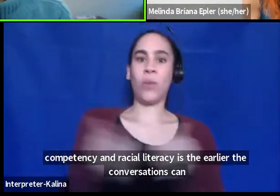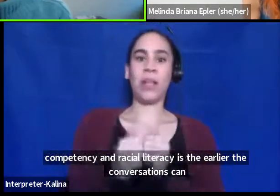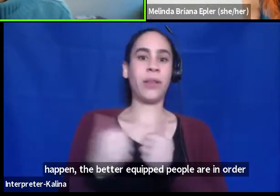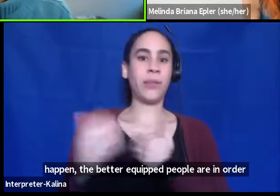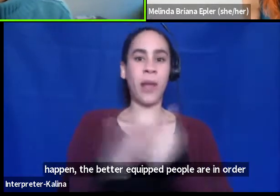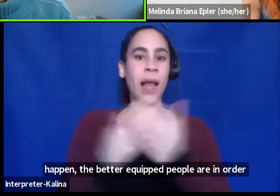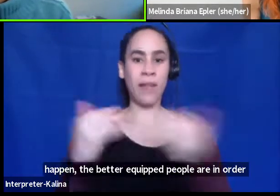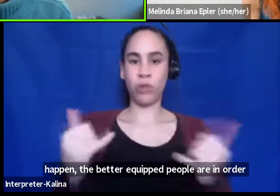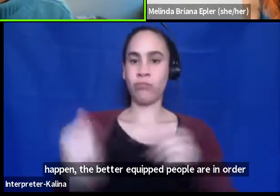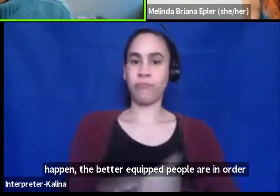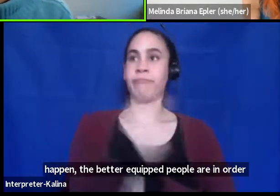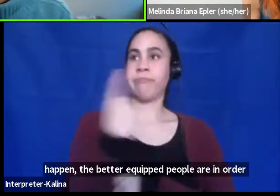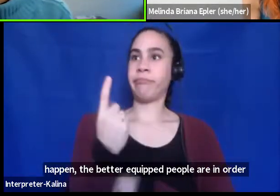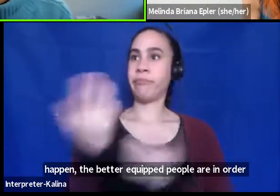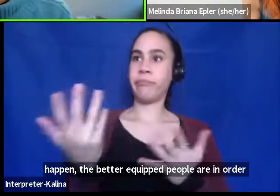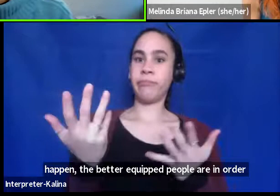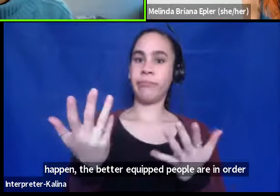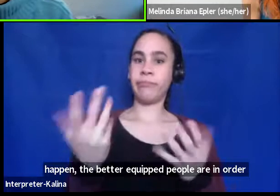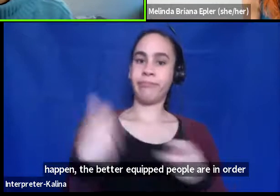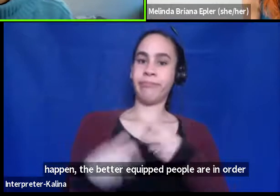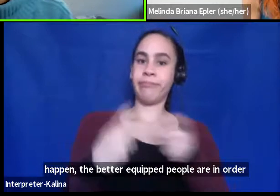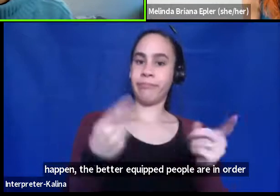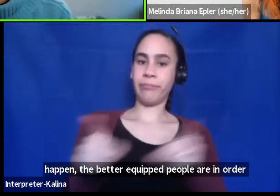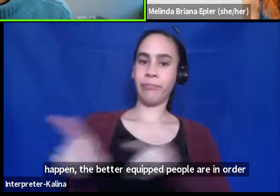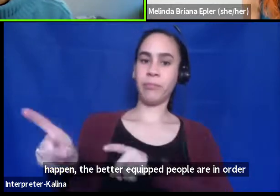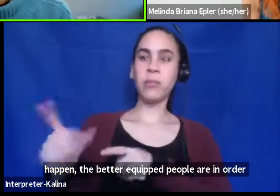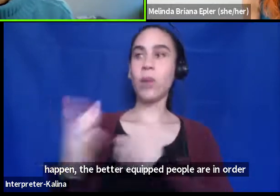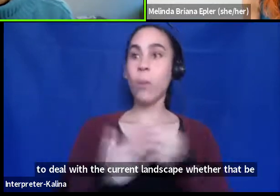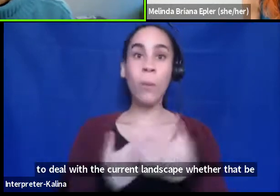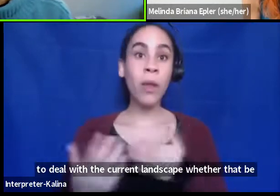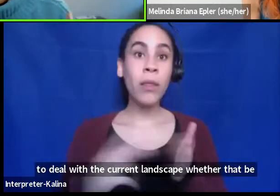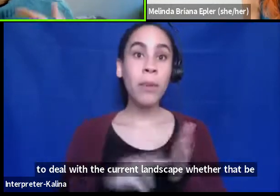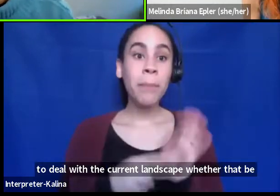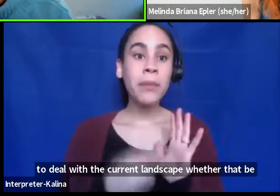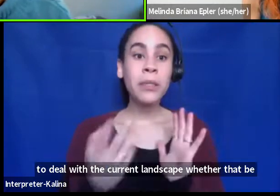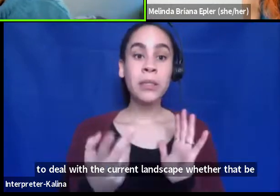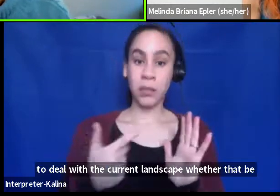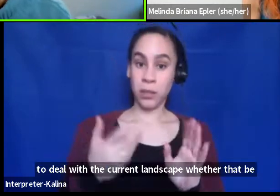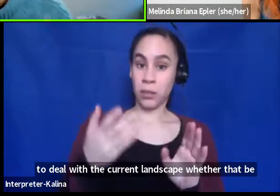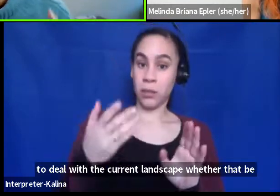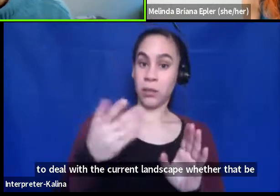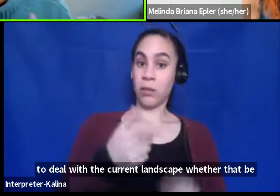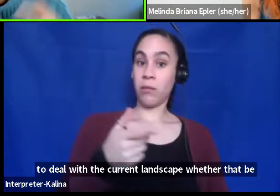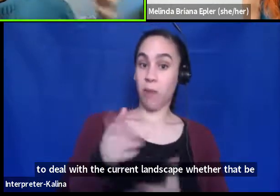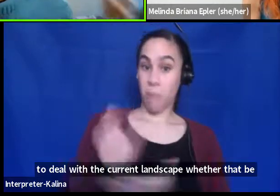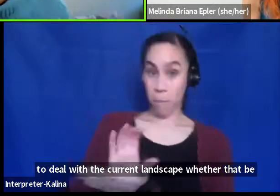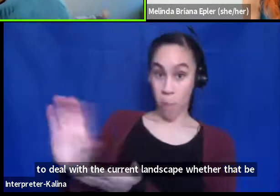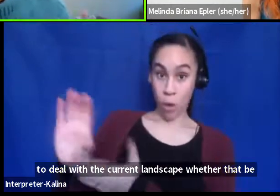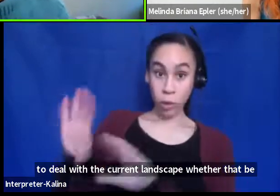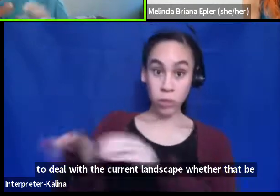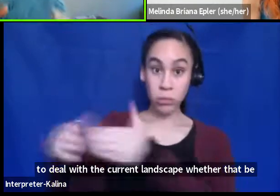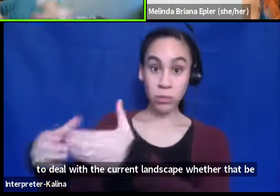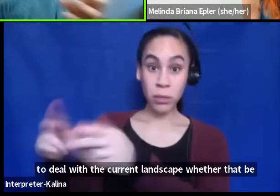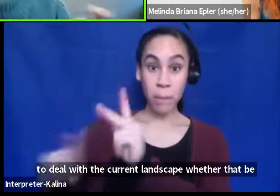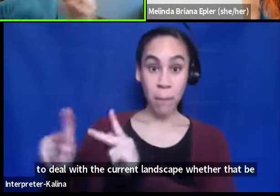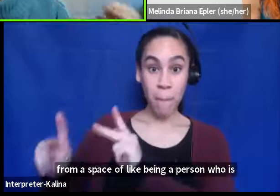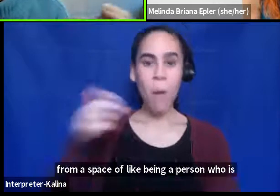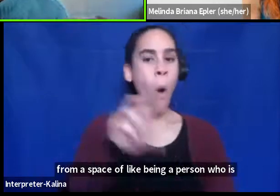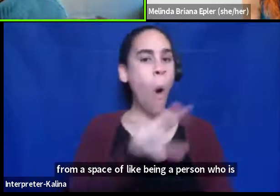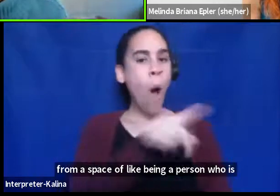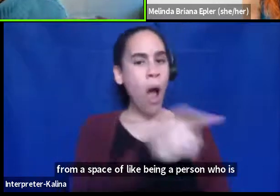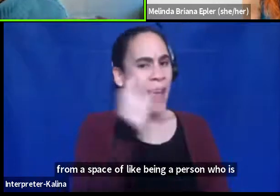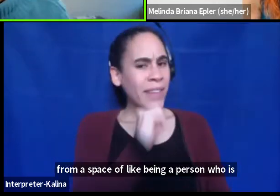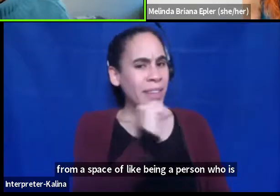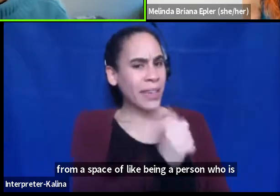be from a space of, like, being a person who is marginalized or not. Like, I think the more that